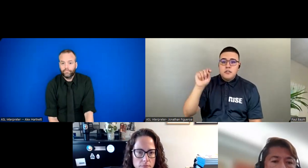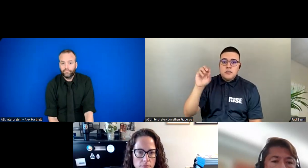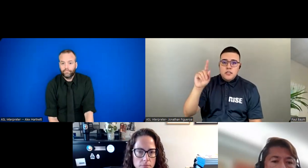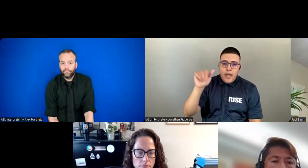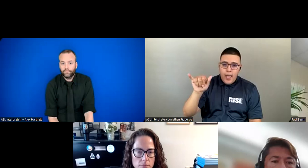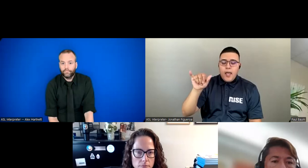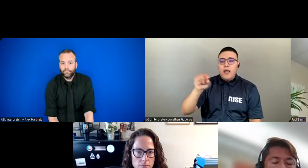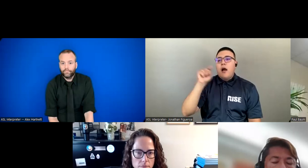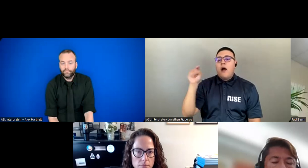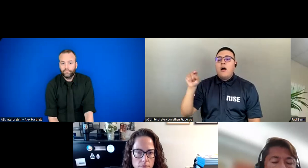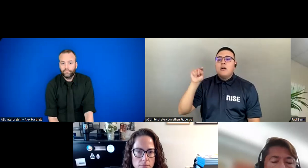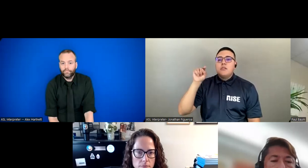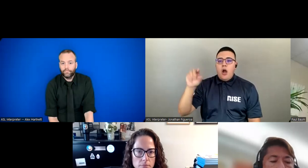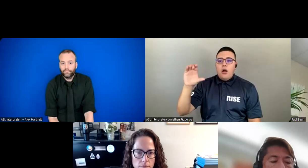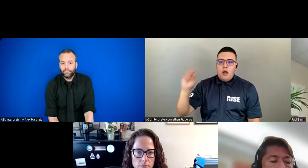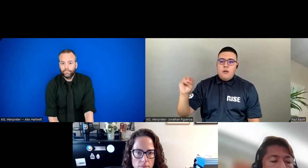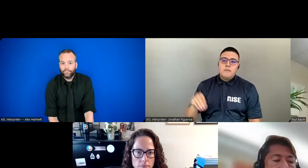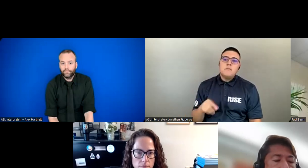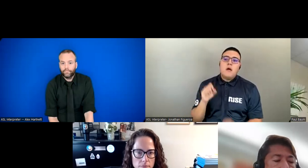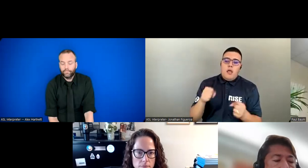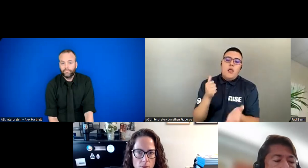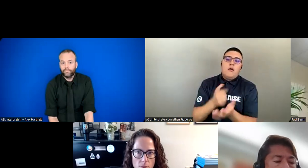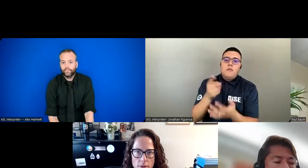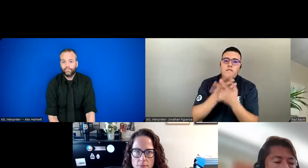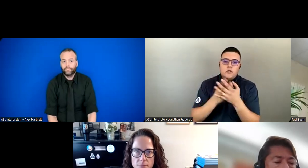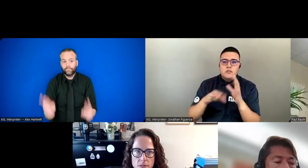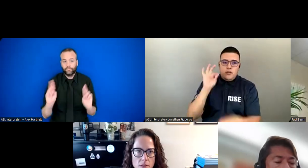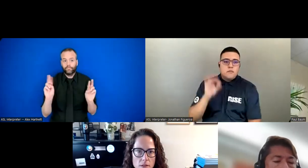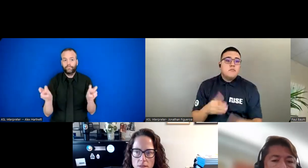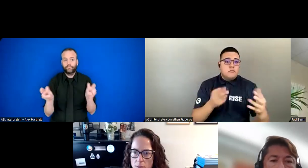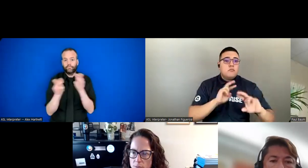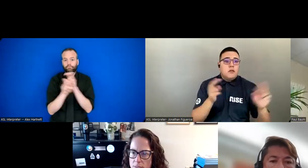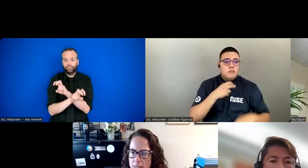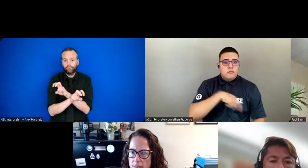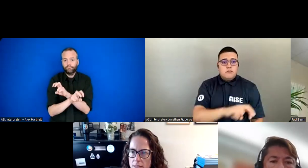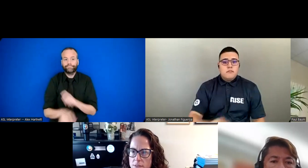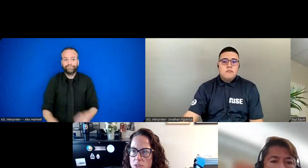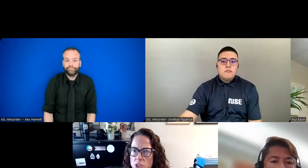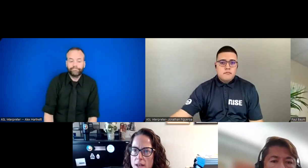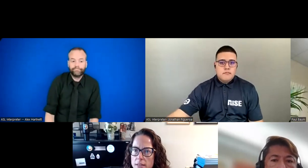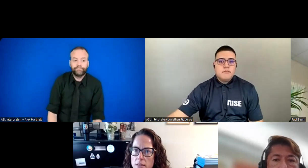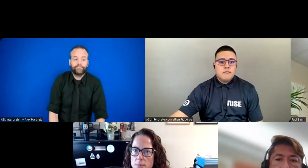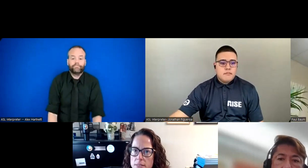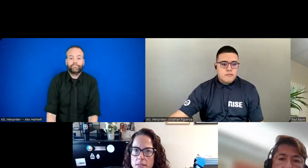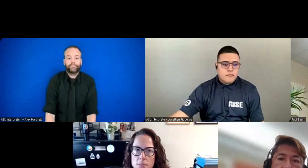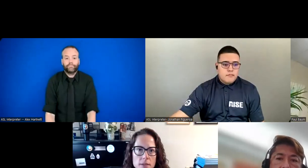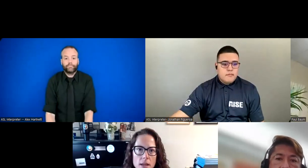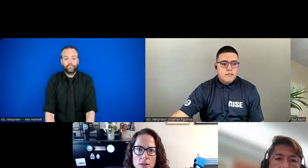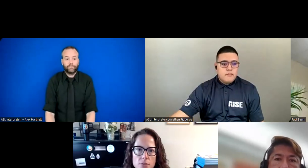a bunch of other parameters that can help that definitely. Great. I don't see anything else in the chat.